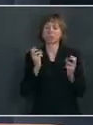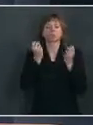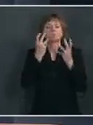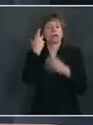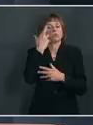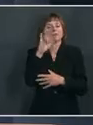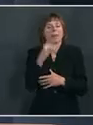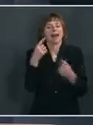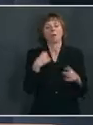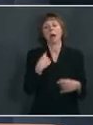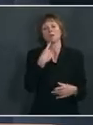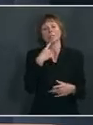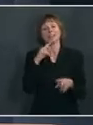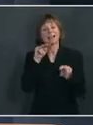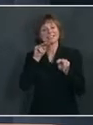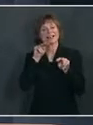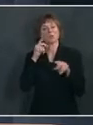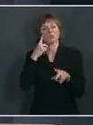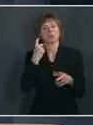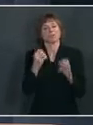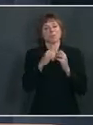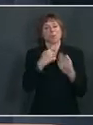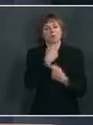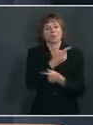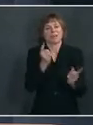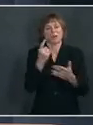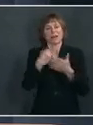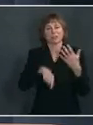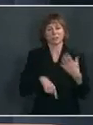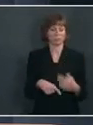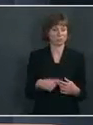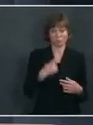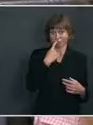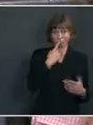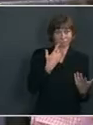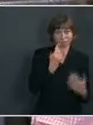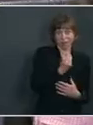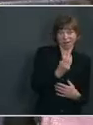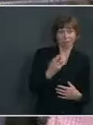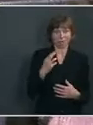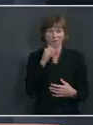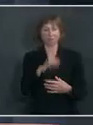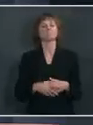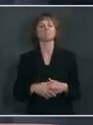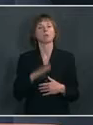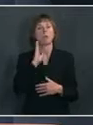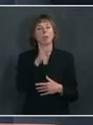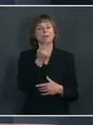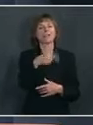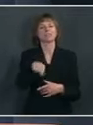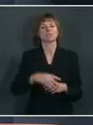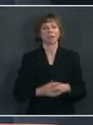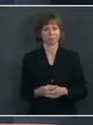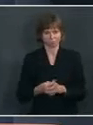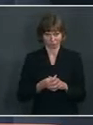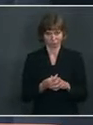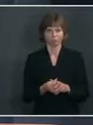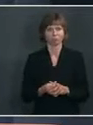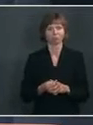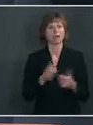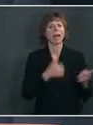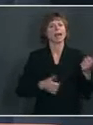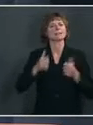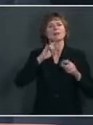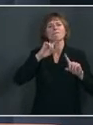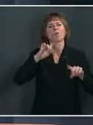say stay tuned. We'll have more to say next week. So you won't say if it's Monday or not? Just sometime next week? It will be next week. Okay. And one of the executive orders